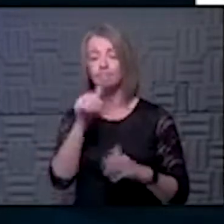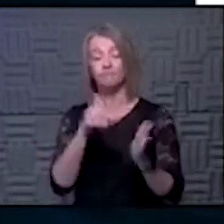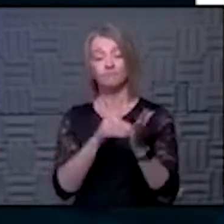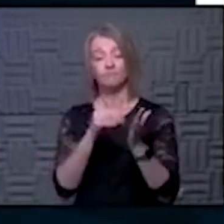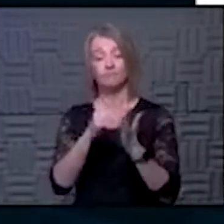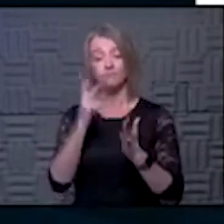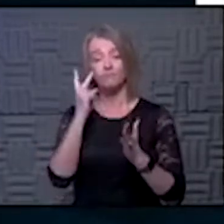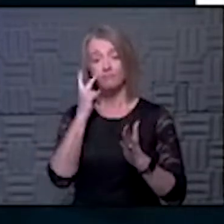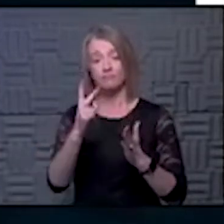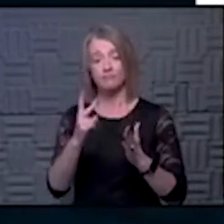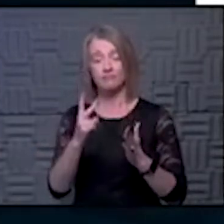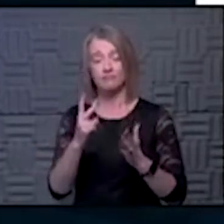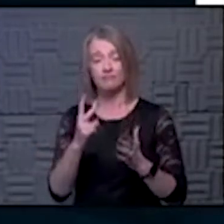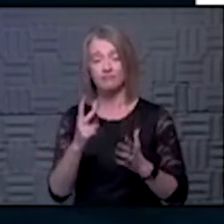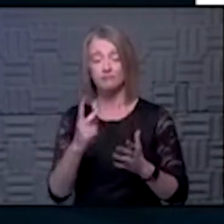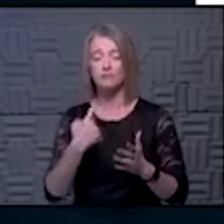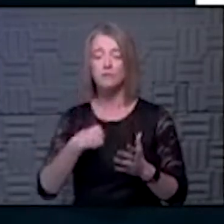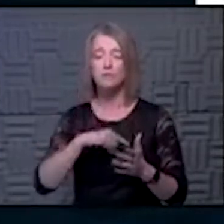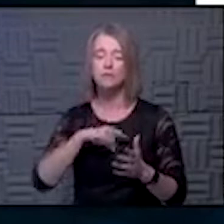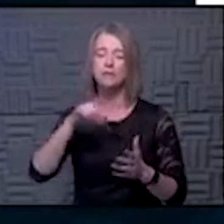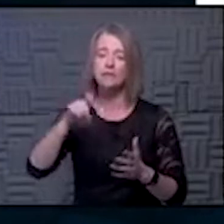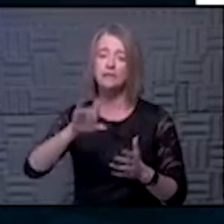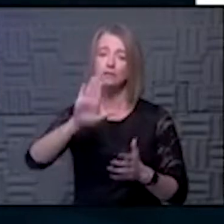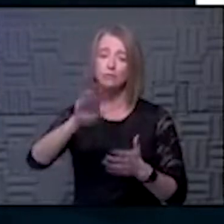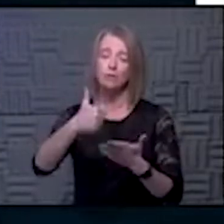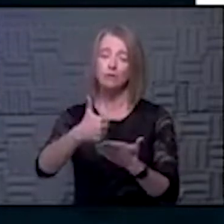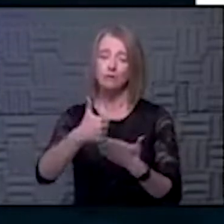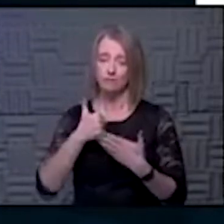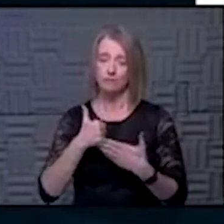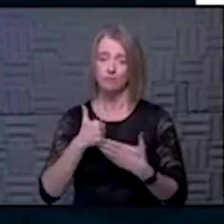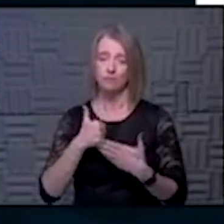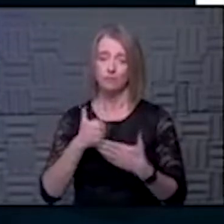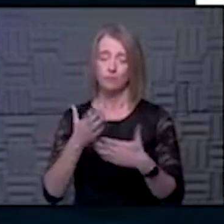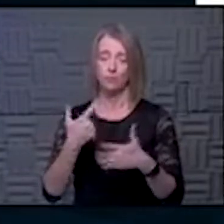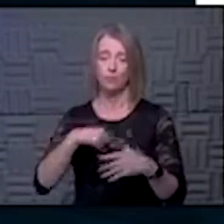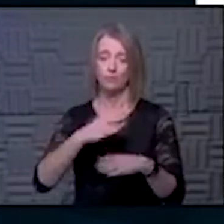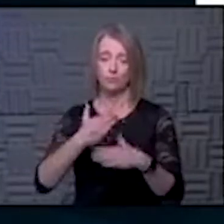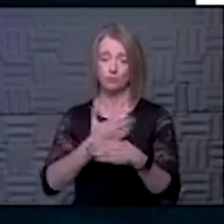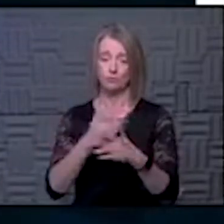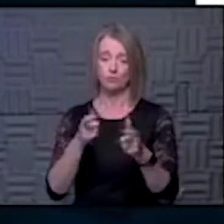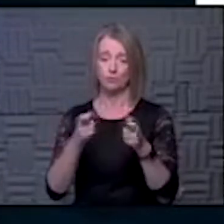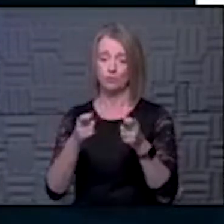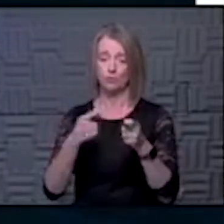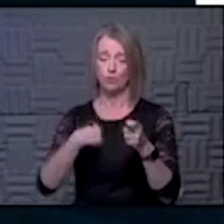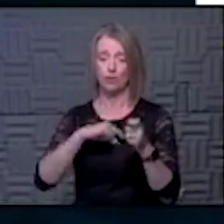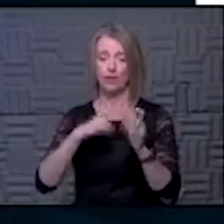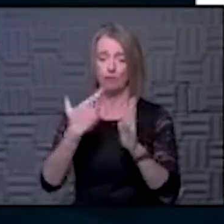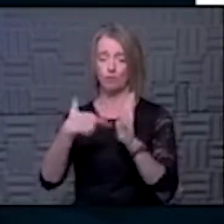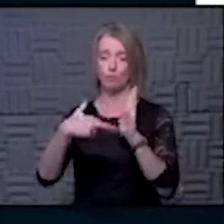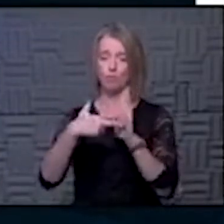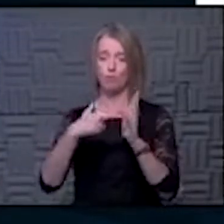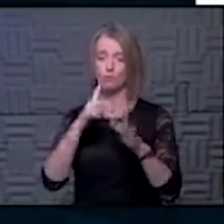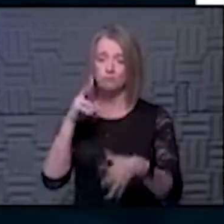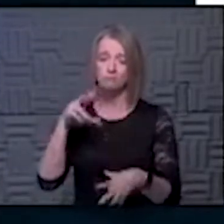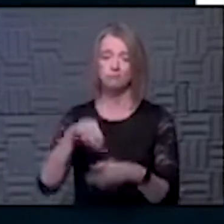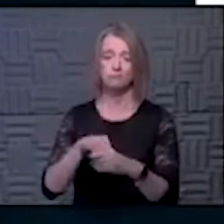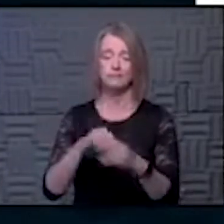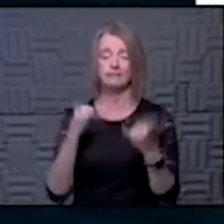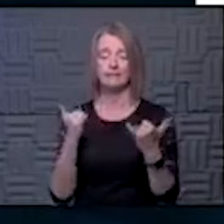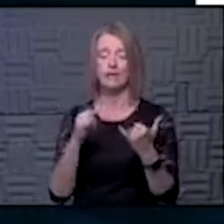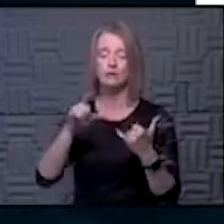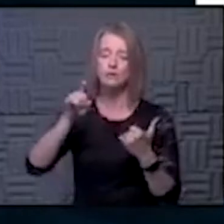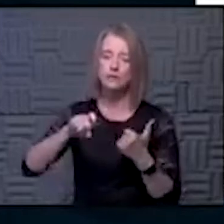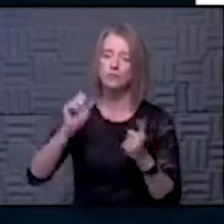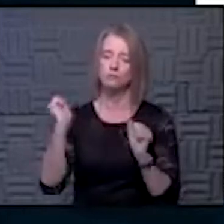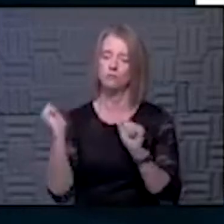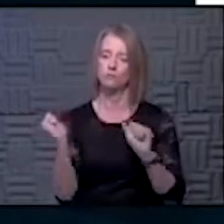that we sound the alarm and really say, we need your help. We've been sharing that you can control this. Each of us has a role to play, but we're really saying now we